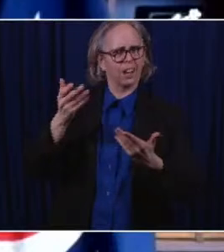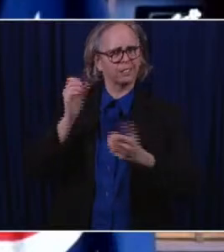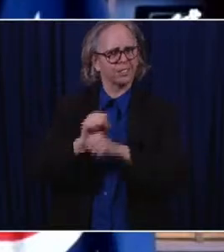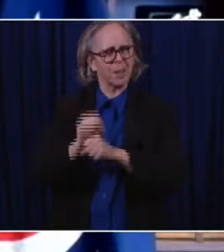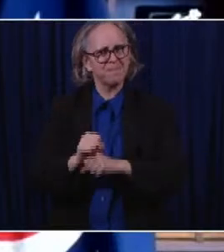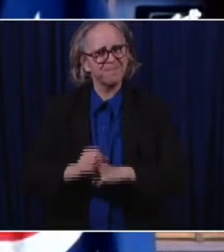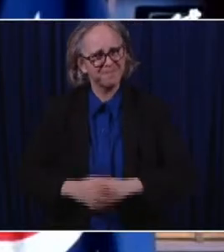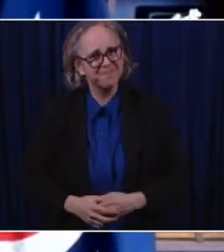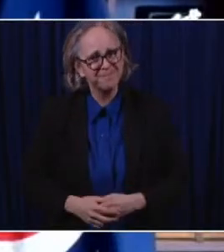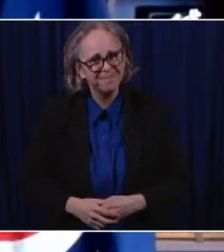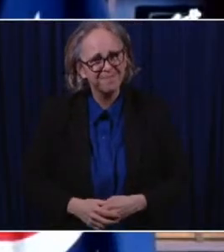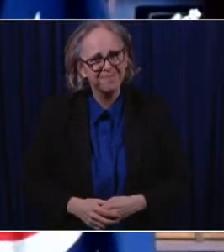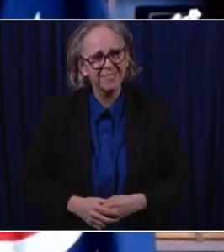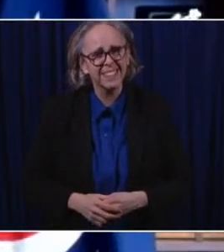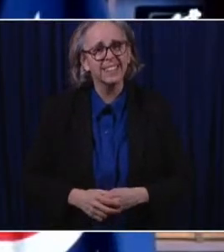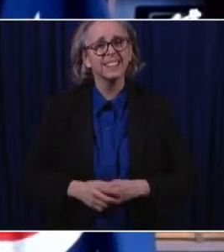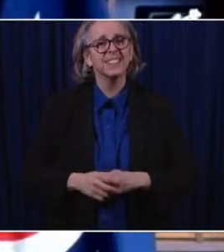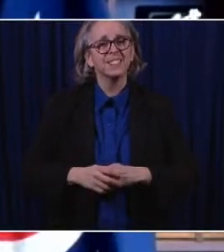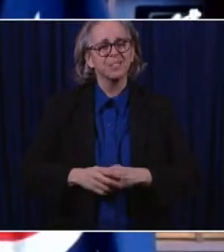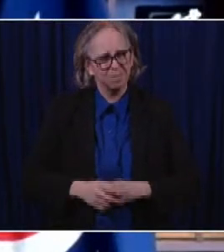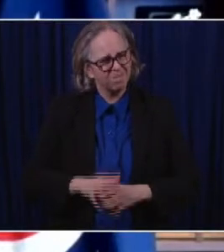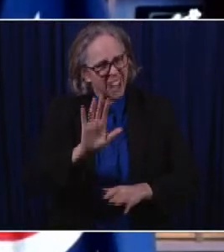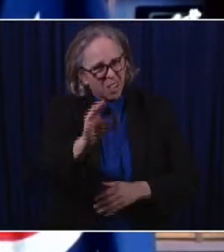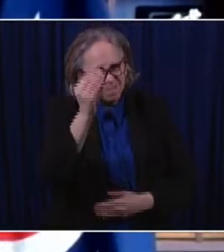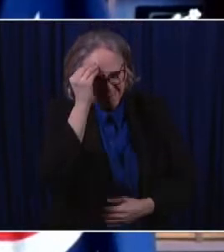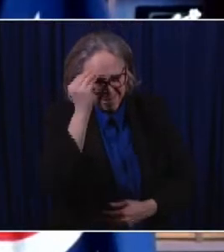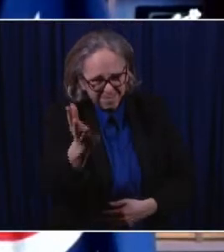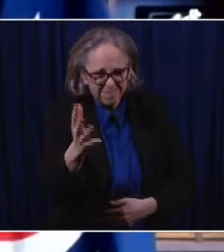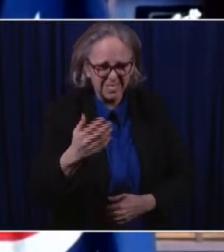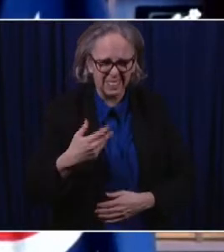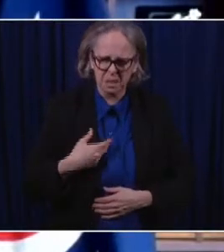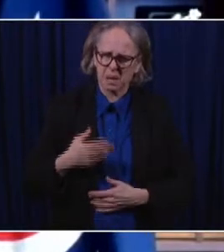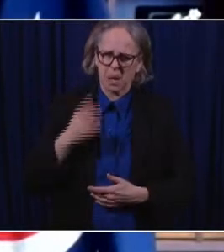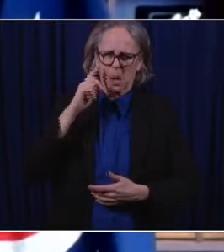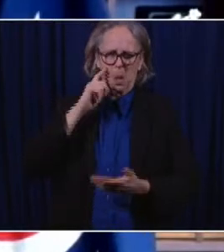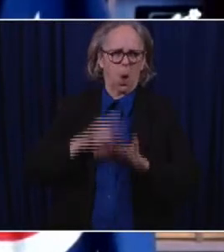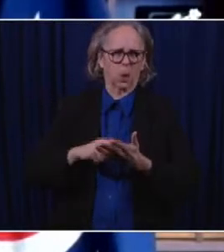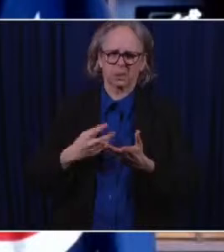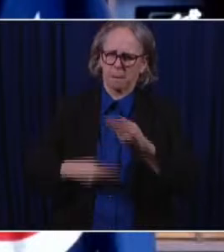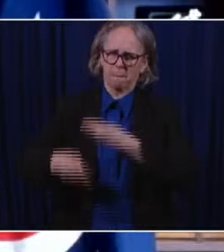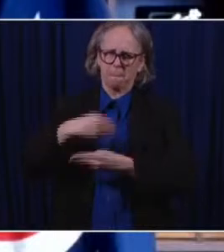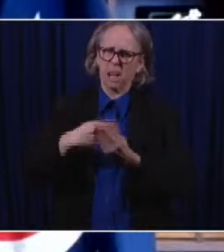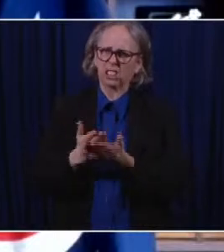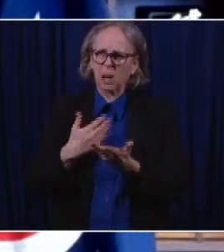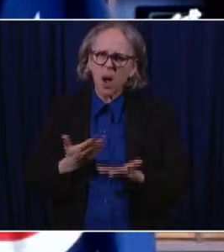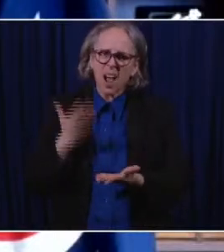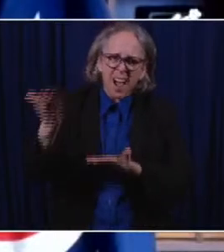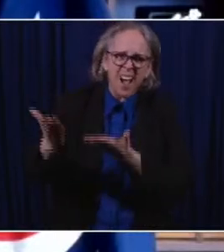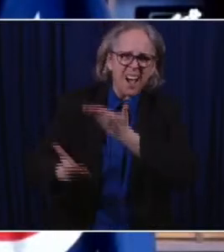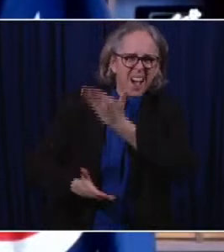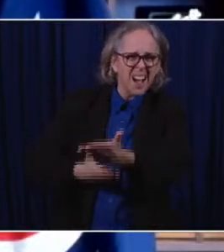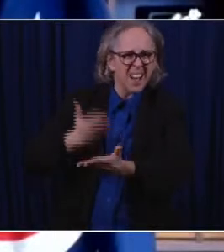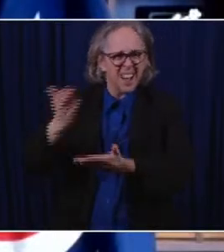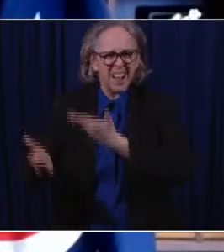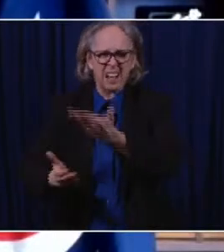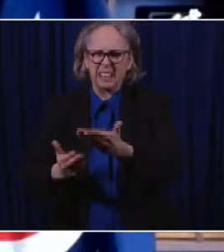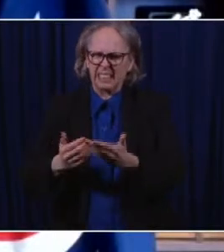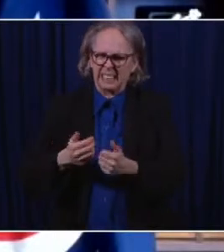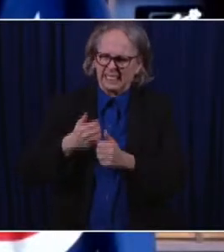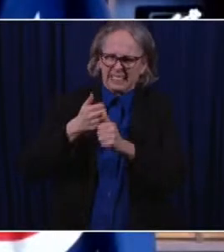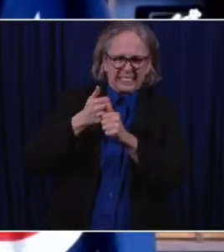cycles. Every budget cycle presents an opportunity to distinguish ourselves as a state. Coming out of a